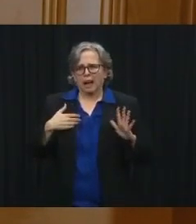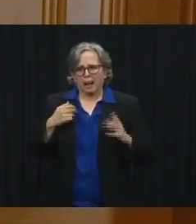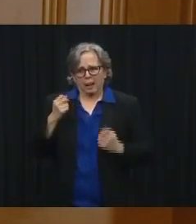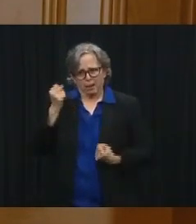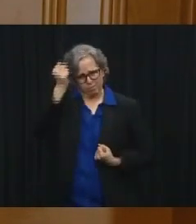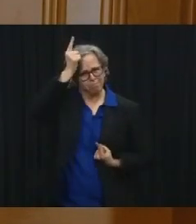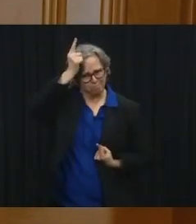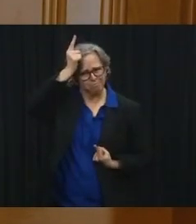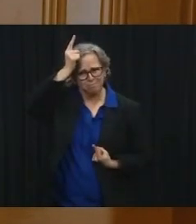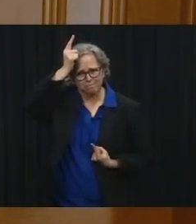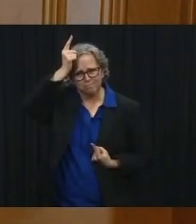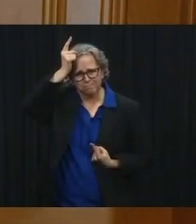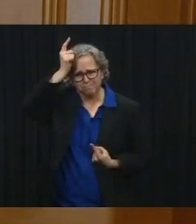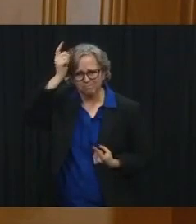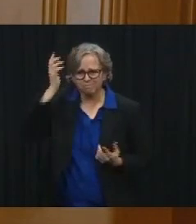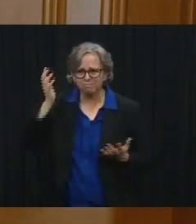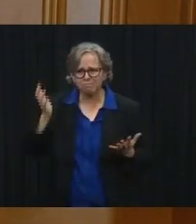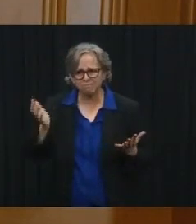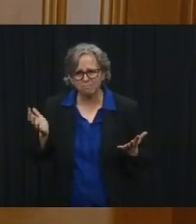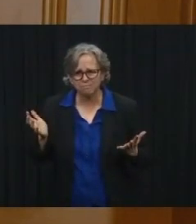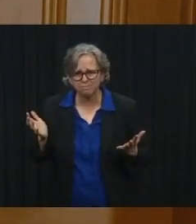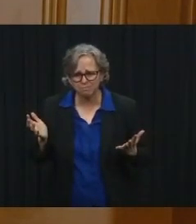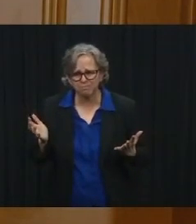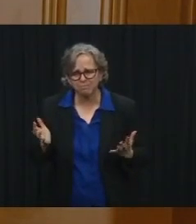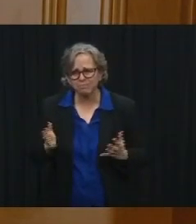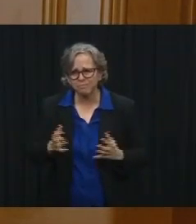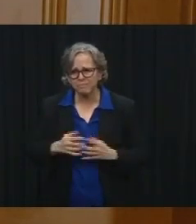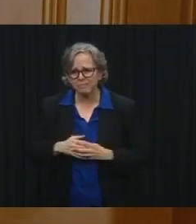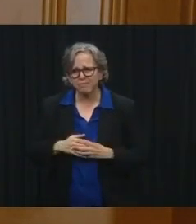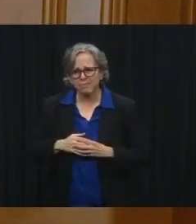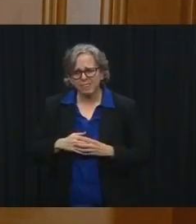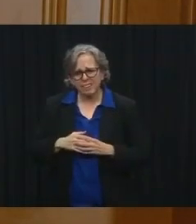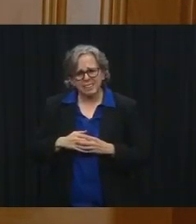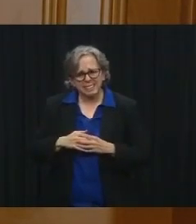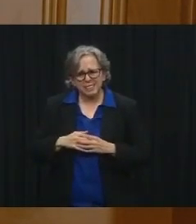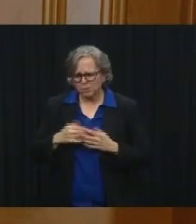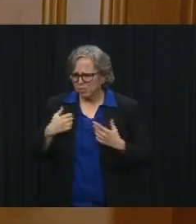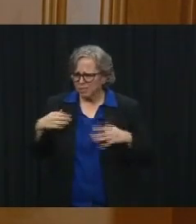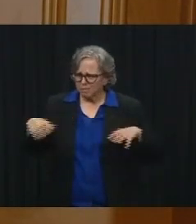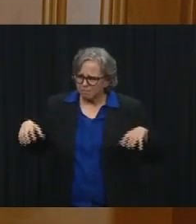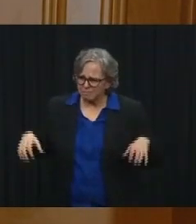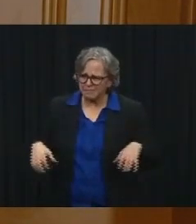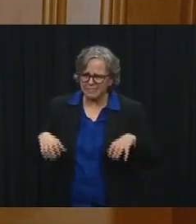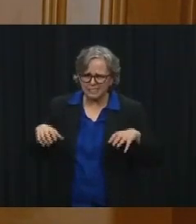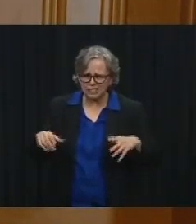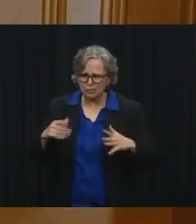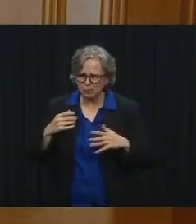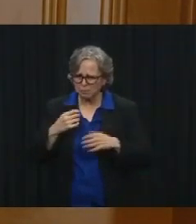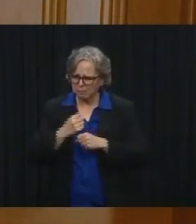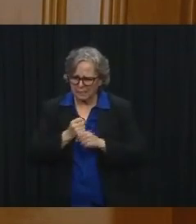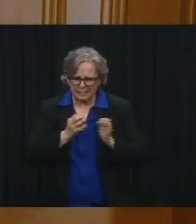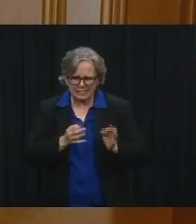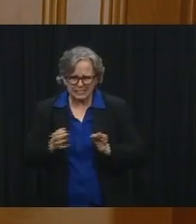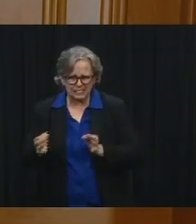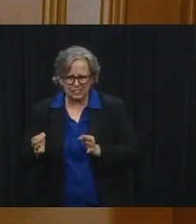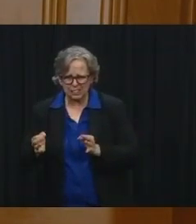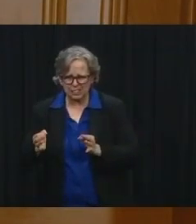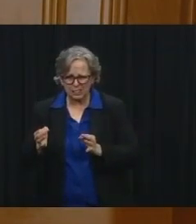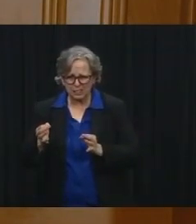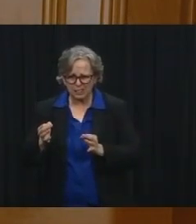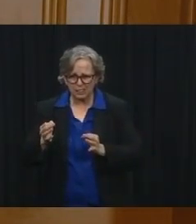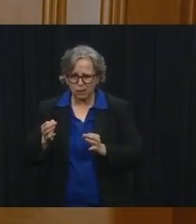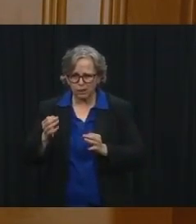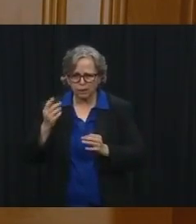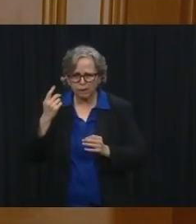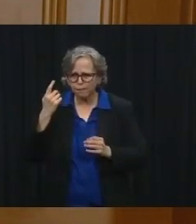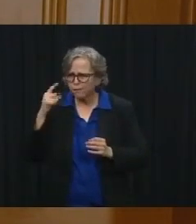What we've done, we have done, as we've said, to protect lives. But I want to talk a little bit about